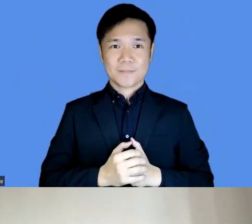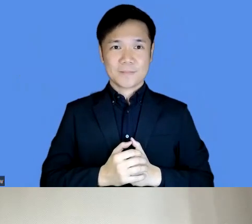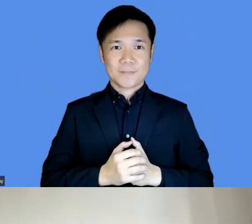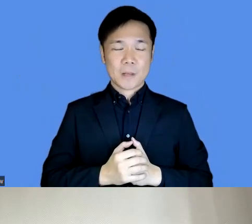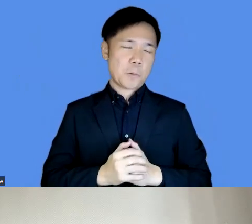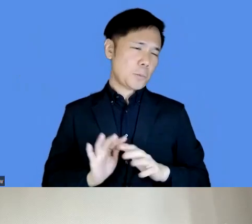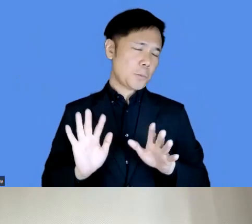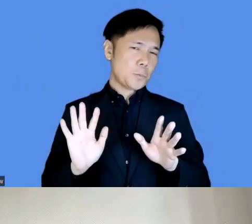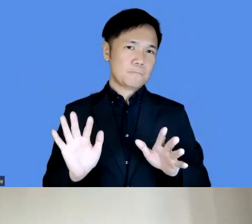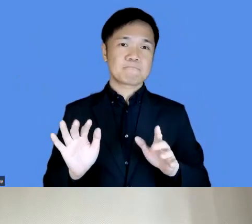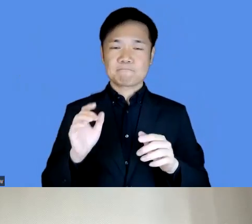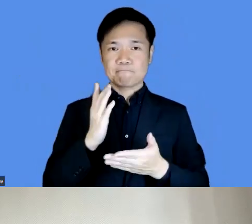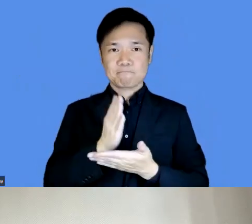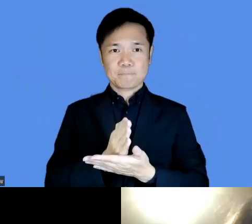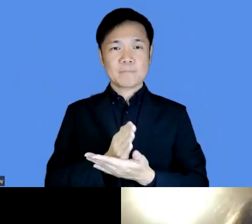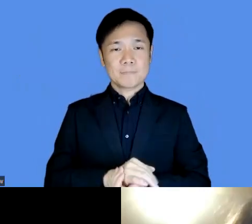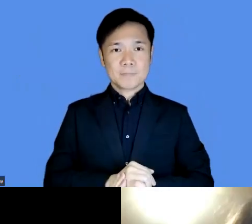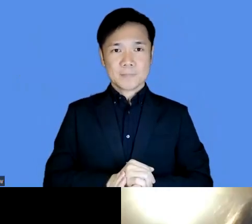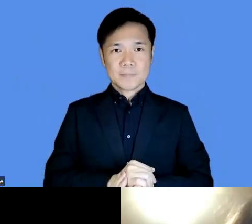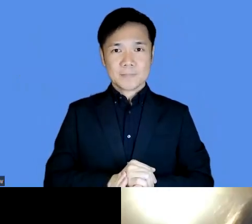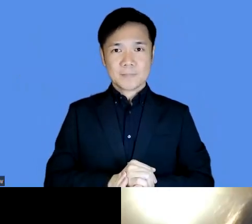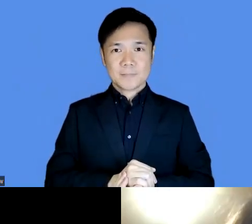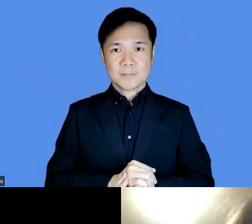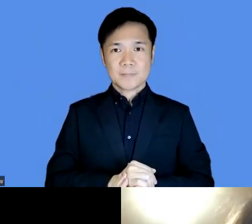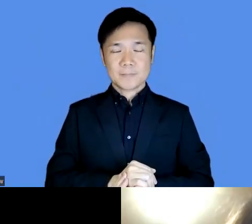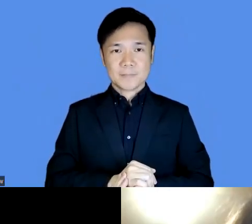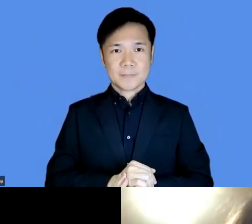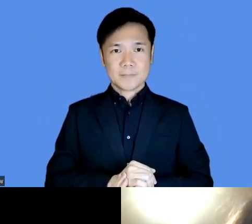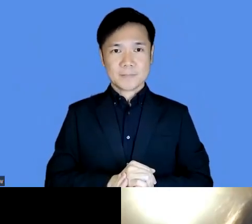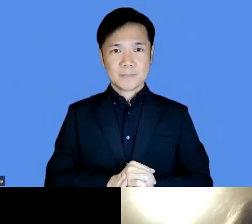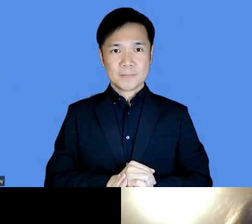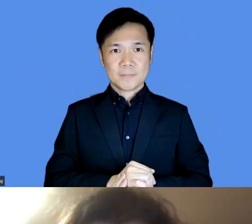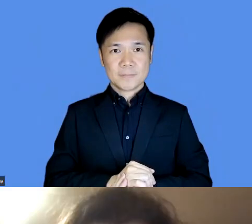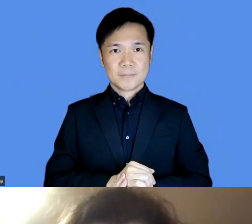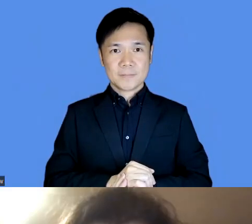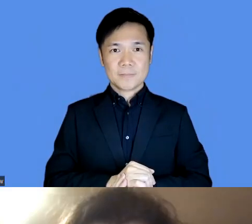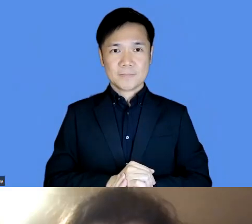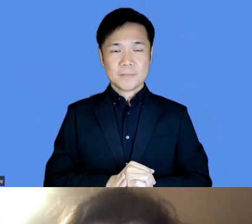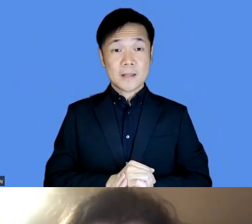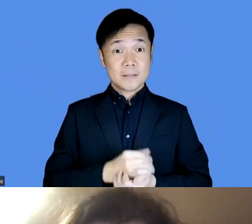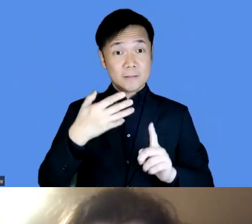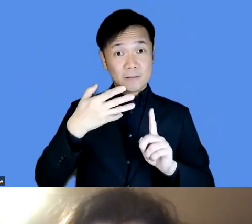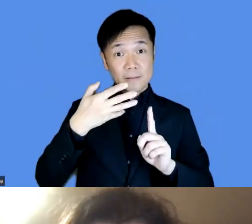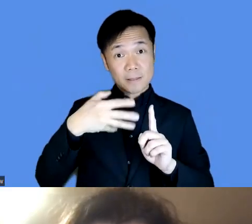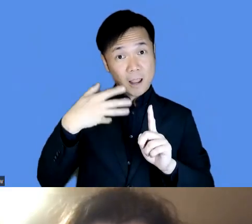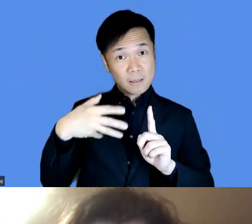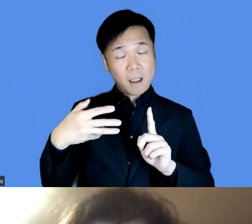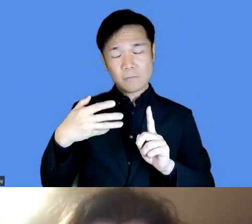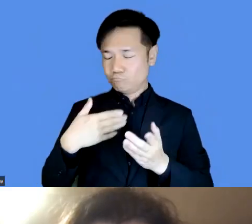Indeed, the fact that we continue seeing examples of how data is being